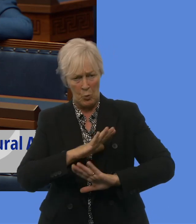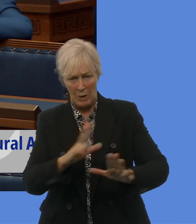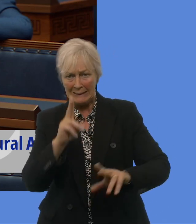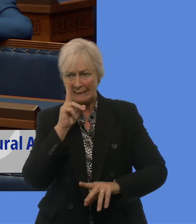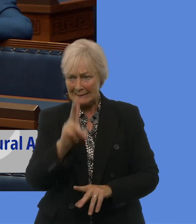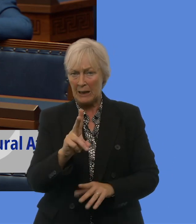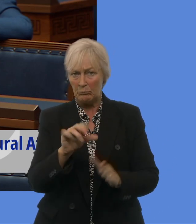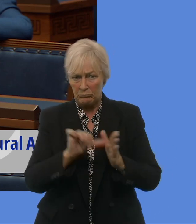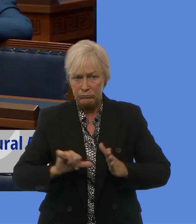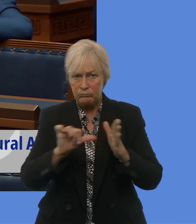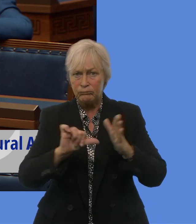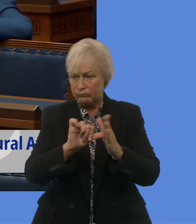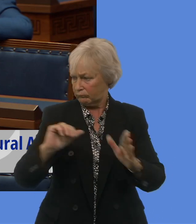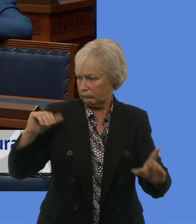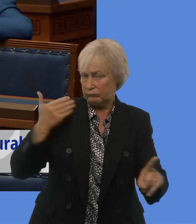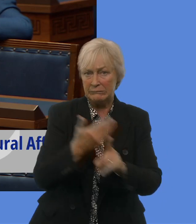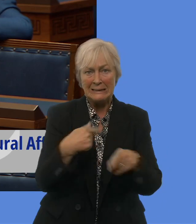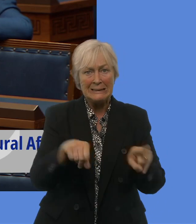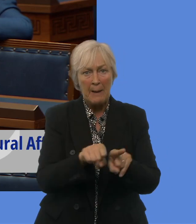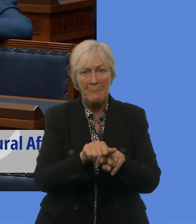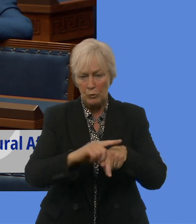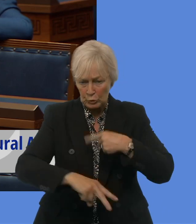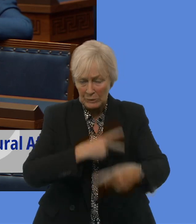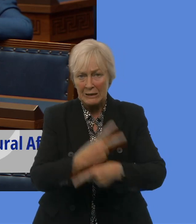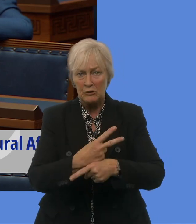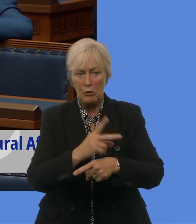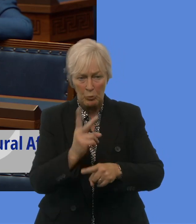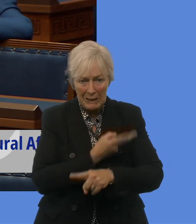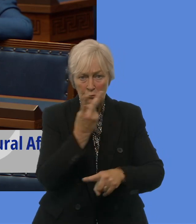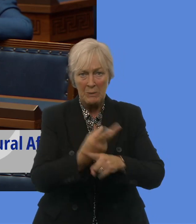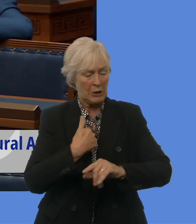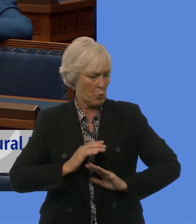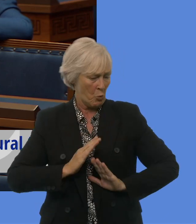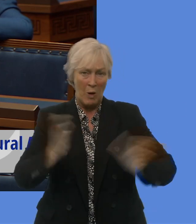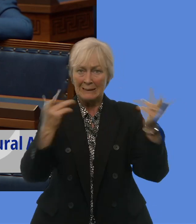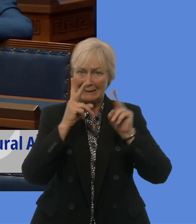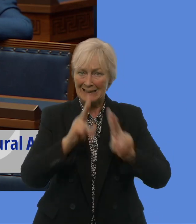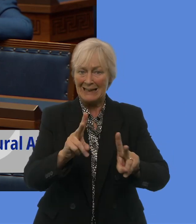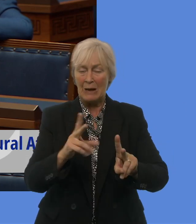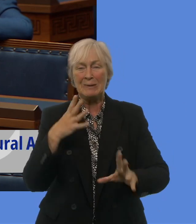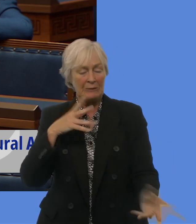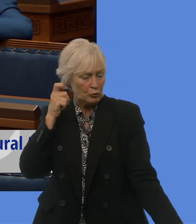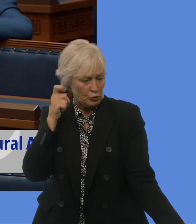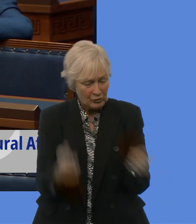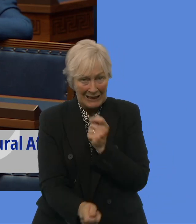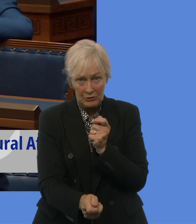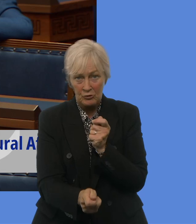that have unfolded for the last 2 years and again this year to be repeated for the rest of my lifetime. We've got to change